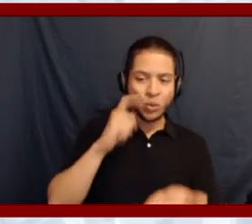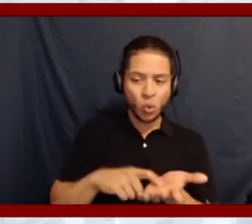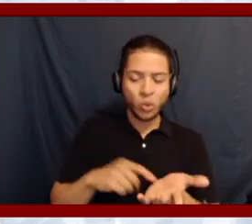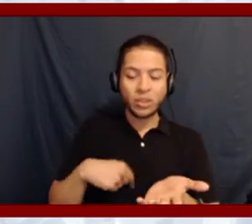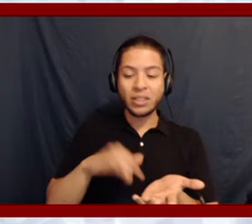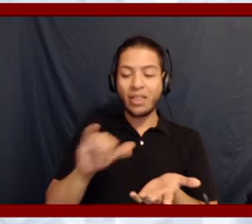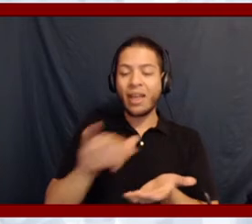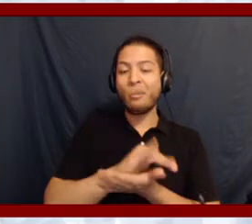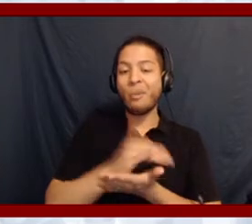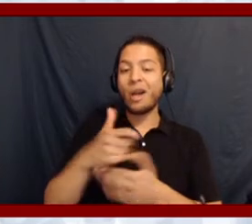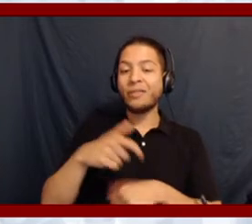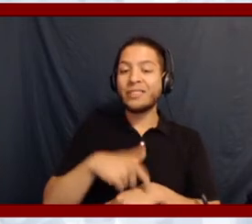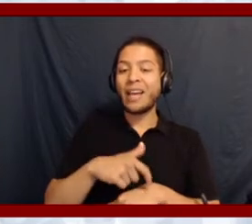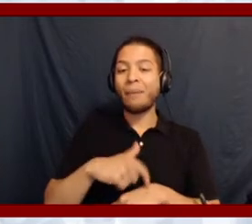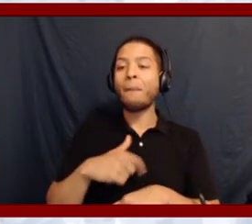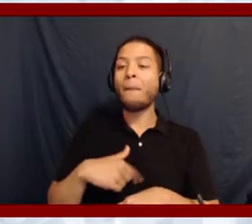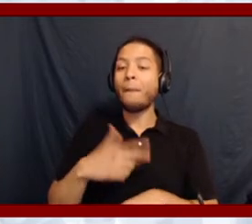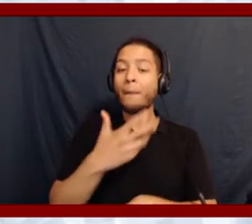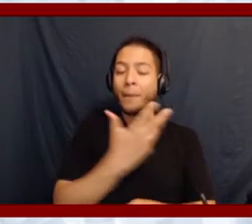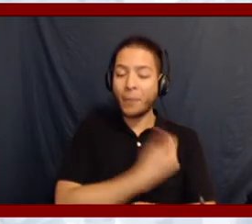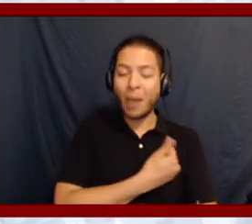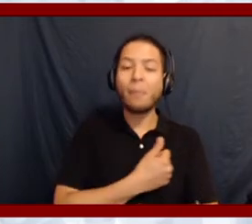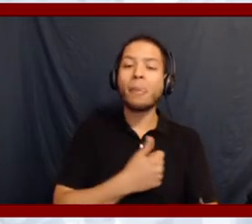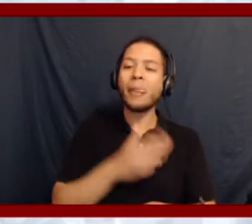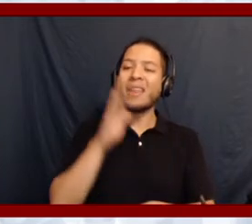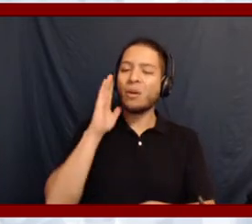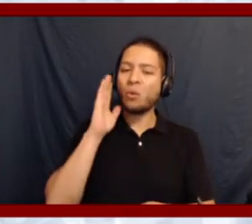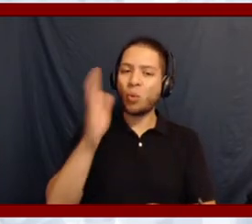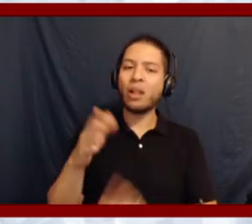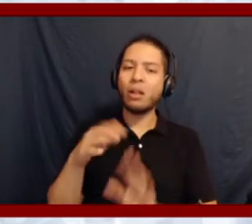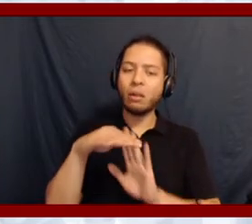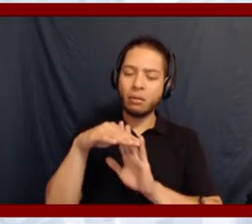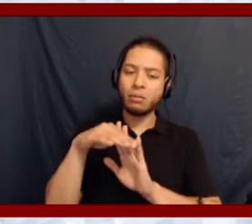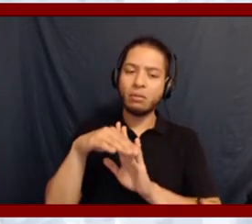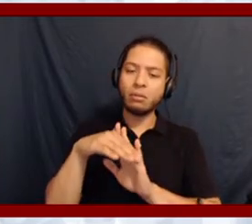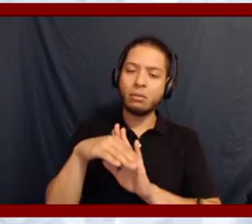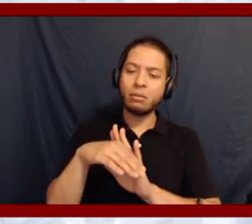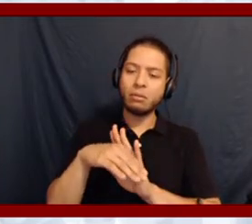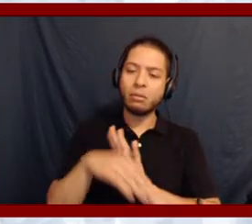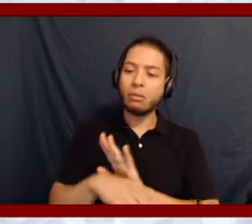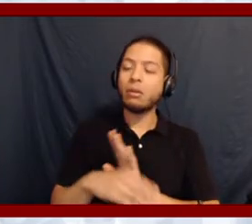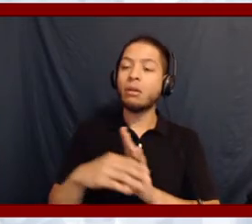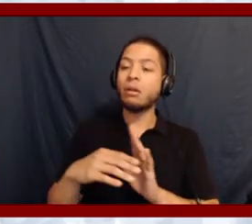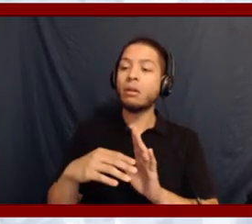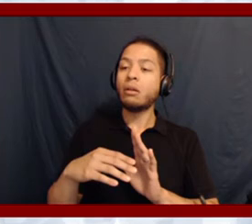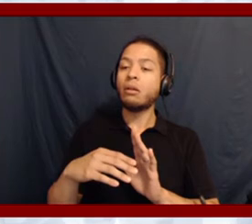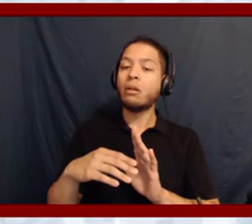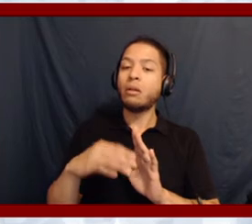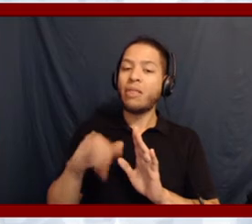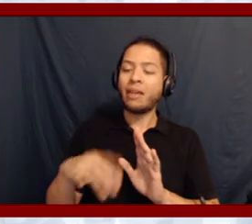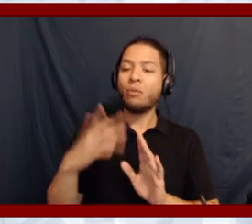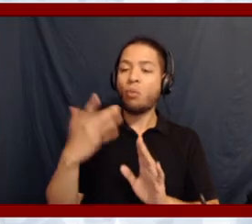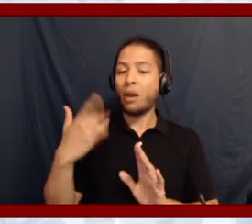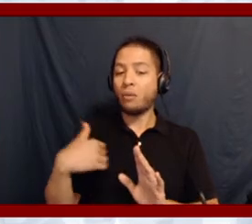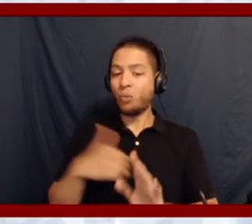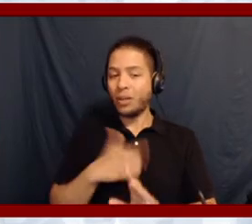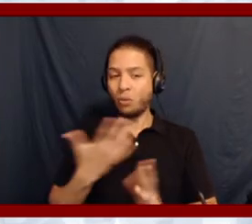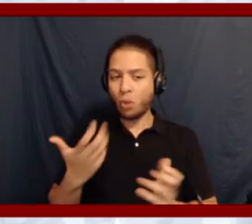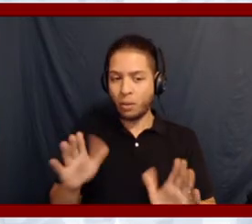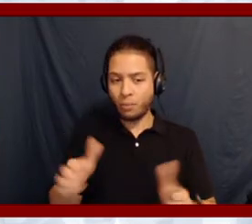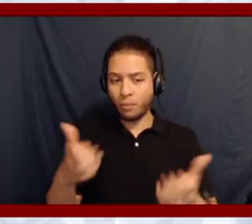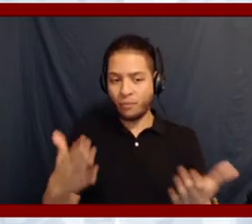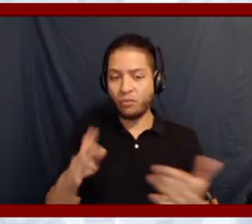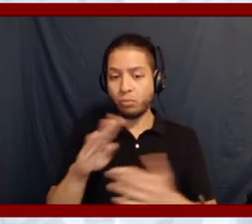over a period of several months. And that's the reason why we're going to be implementing the booster program. And hopefully that third